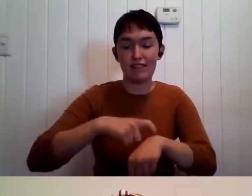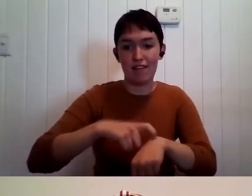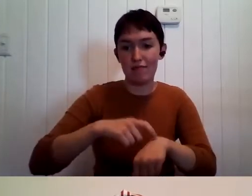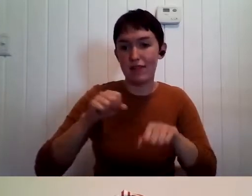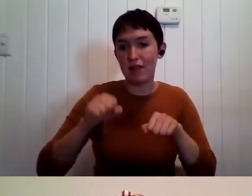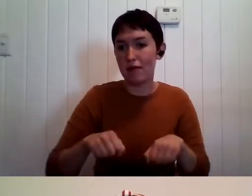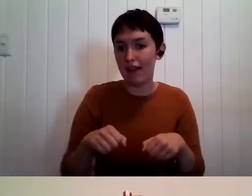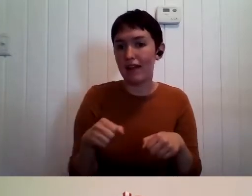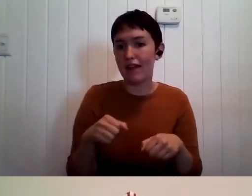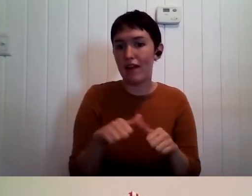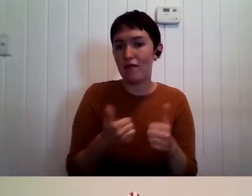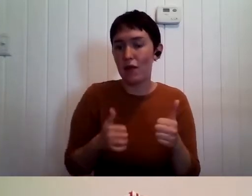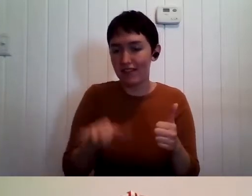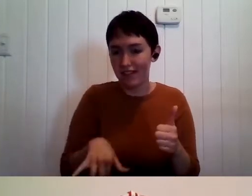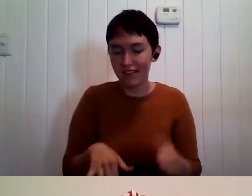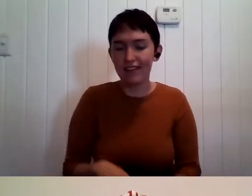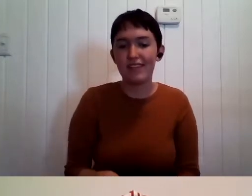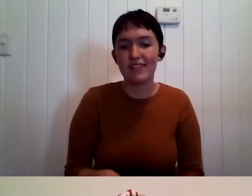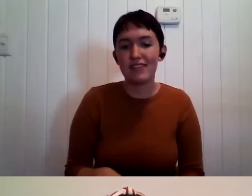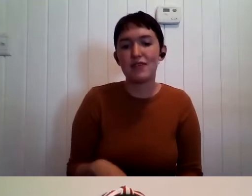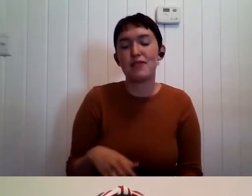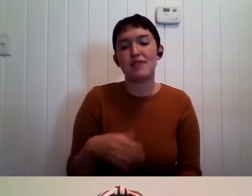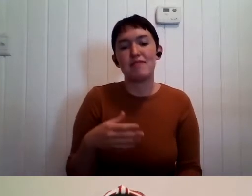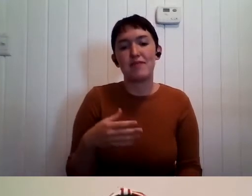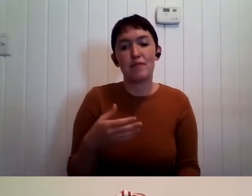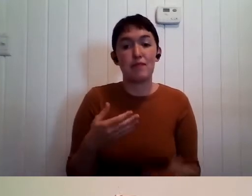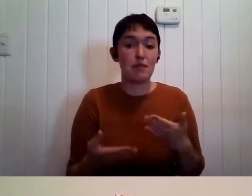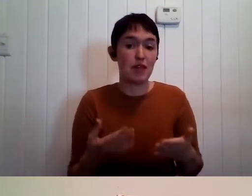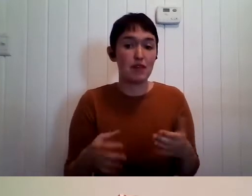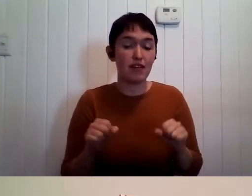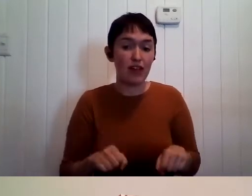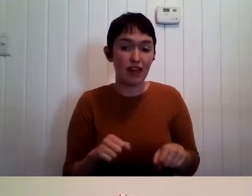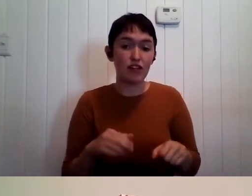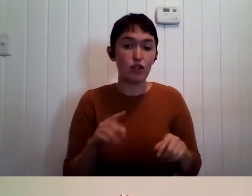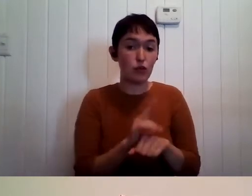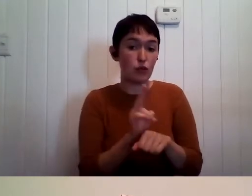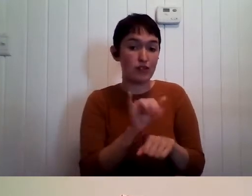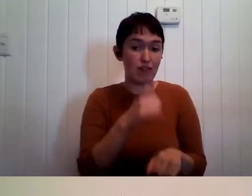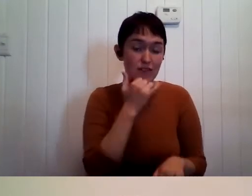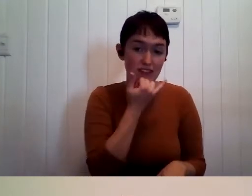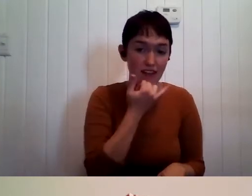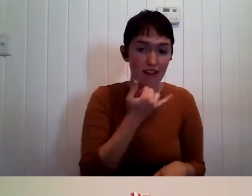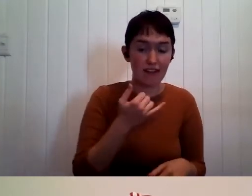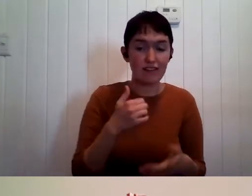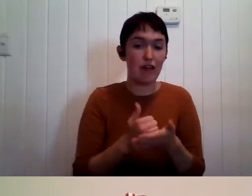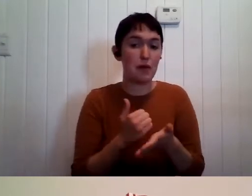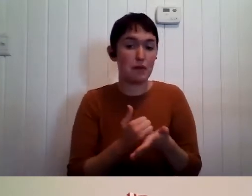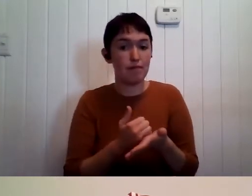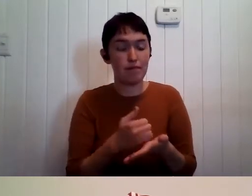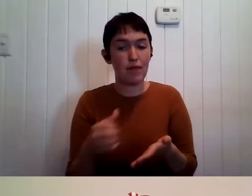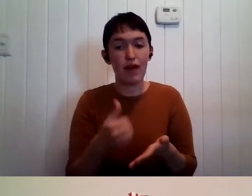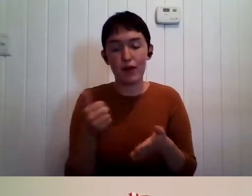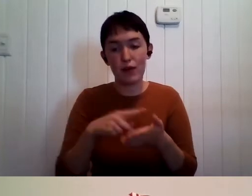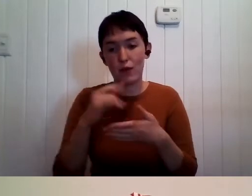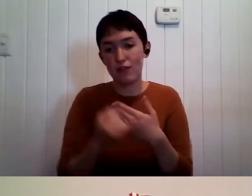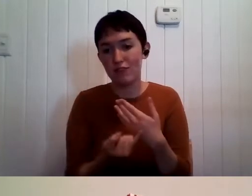this happened, so maybe we can take it another step further and see what happens after that. So yeah, I mean, mistakes happen all the time, but